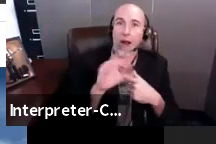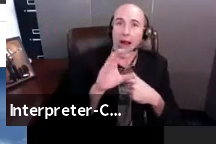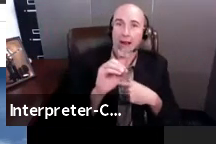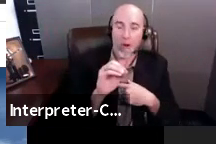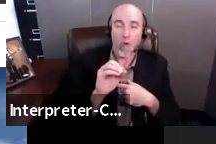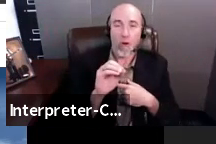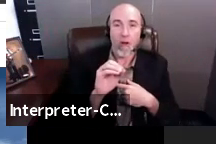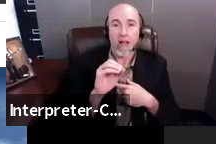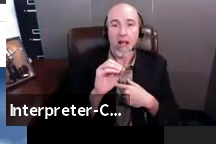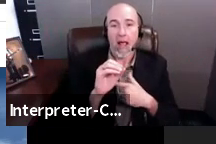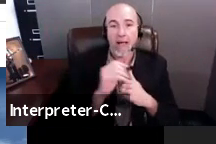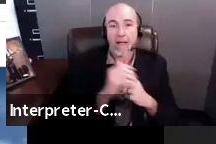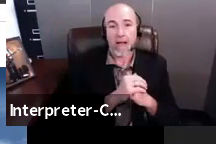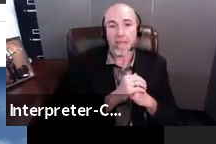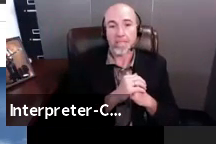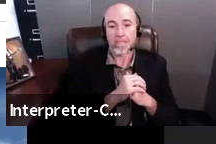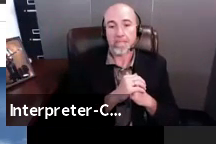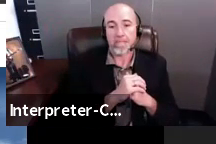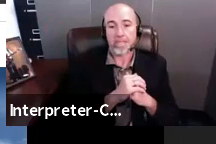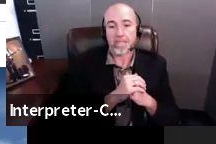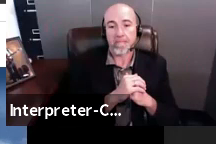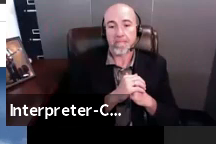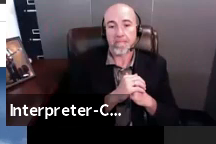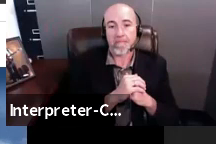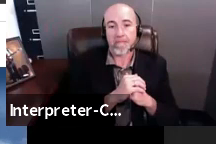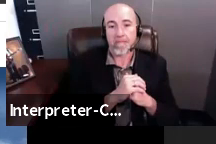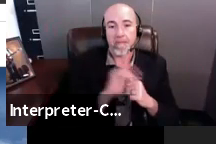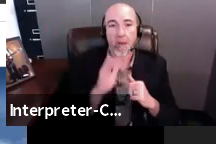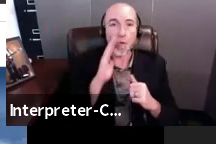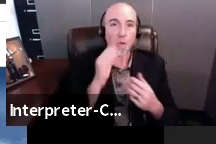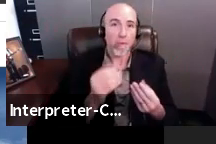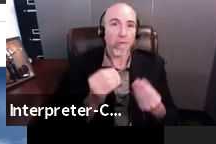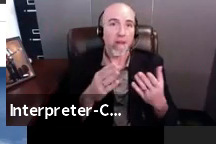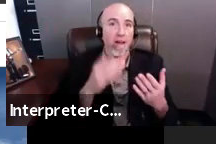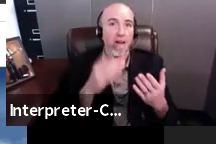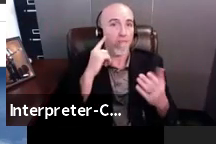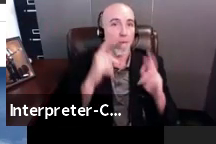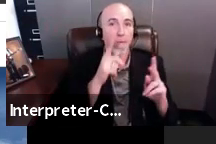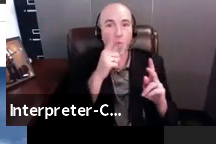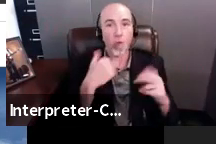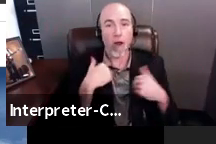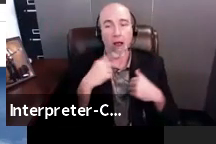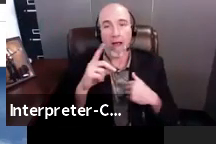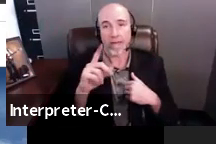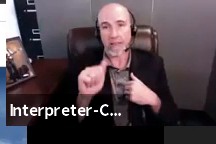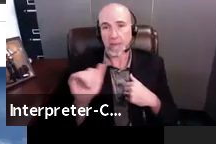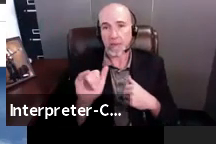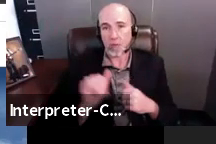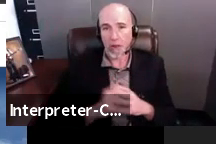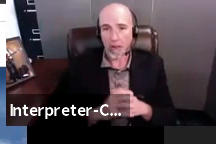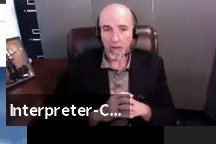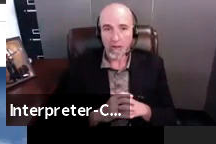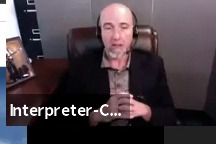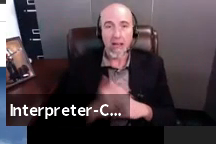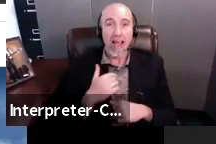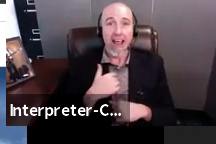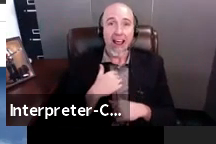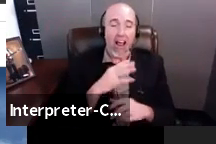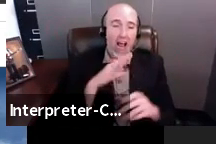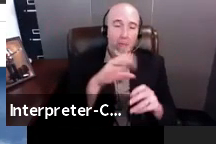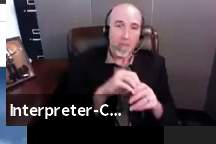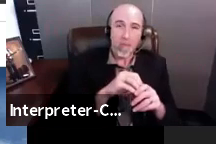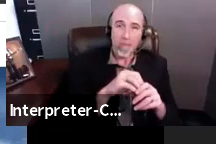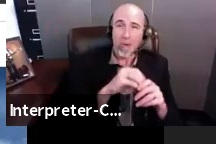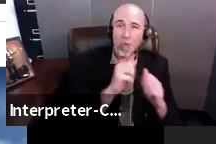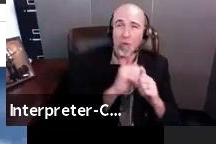be provided for those with disabilities as well. I'm a part of the chamber on the